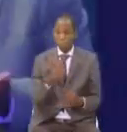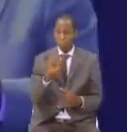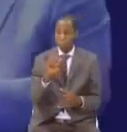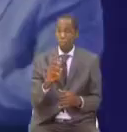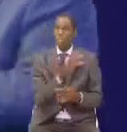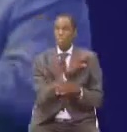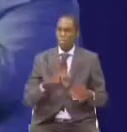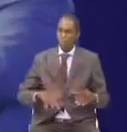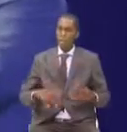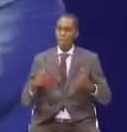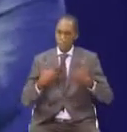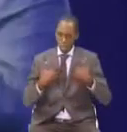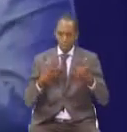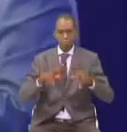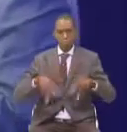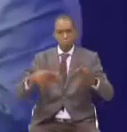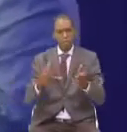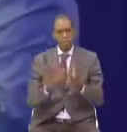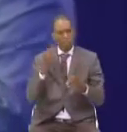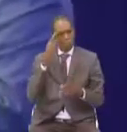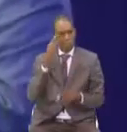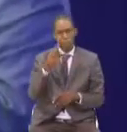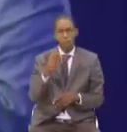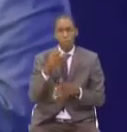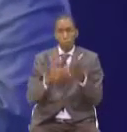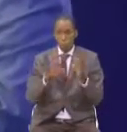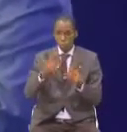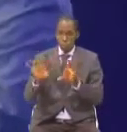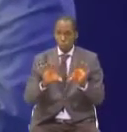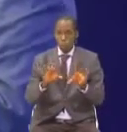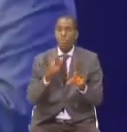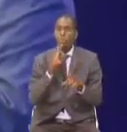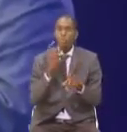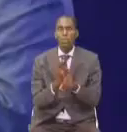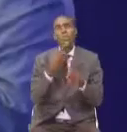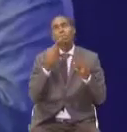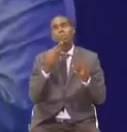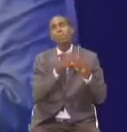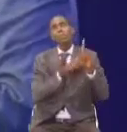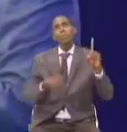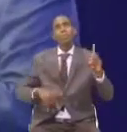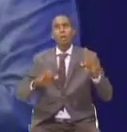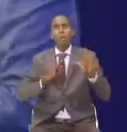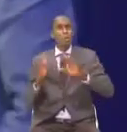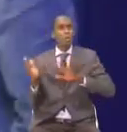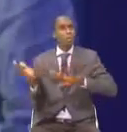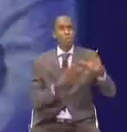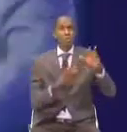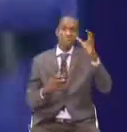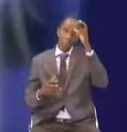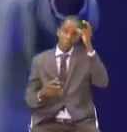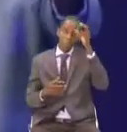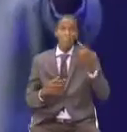for you. And you say, Lord, I abandon Satan. I abandon sin. I abandon